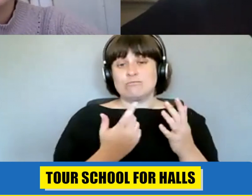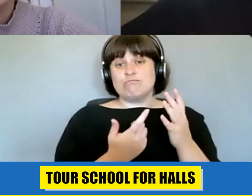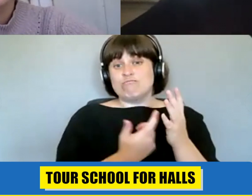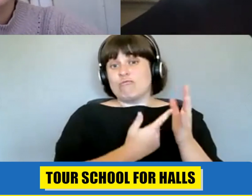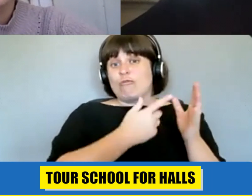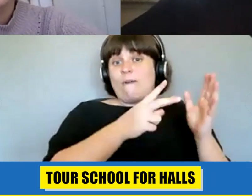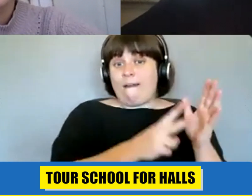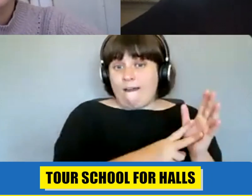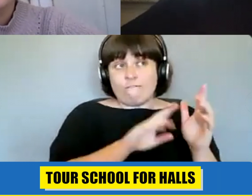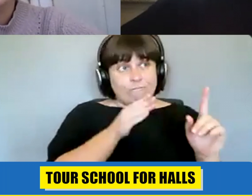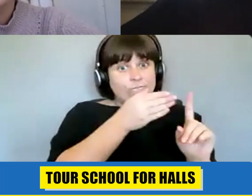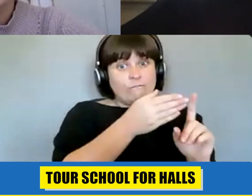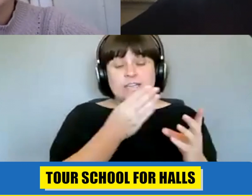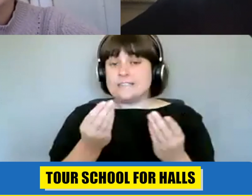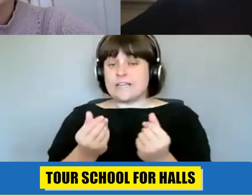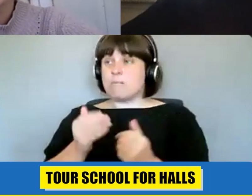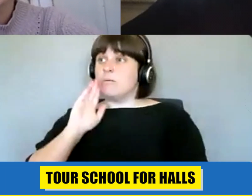the presenters themselves.